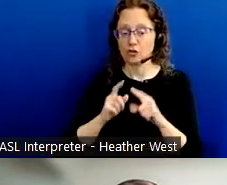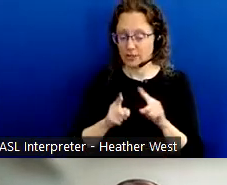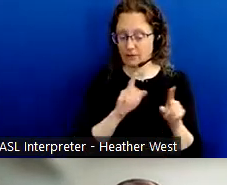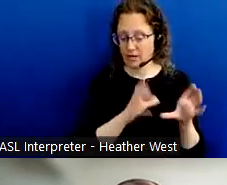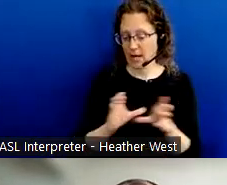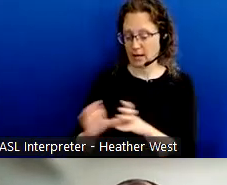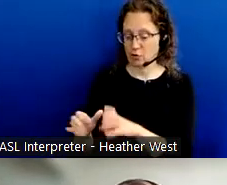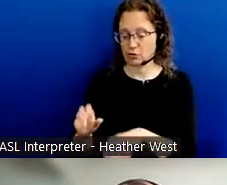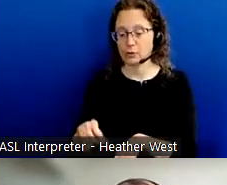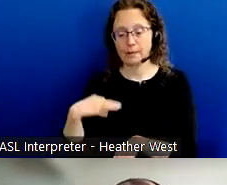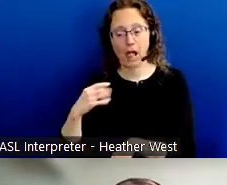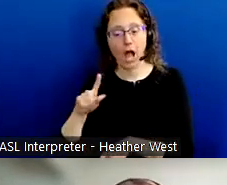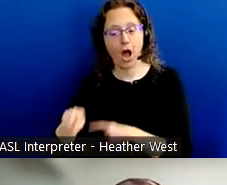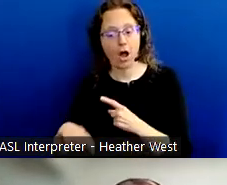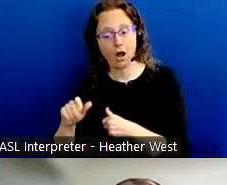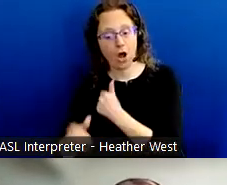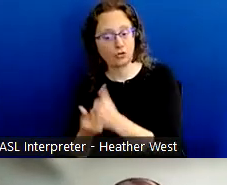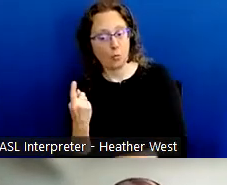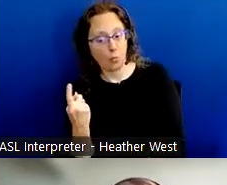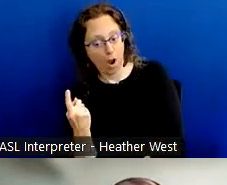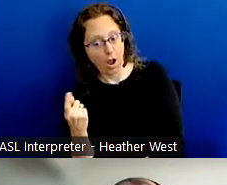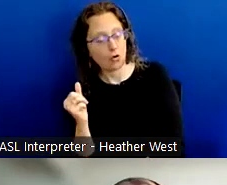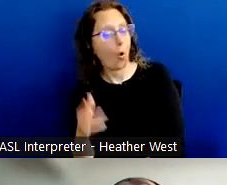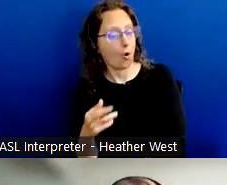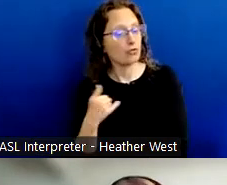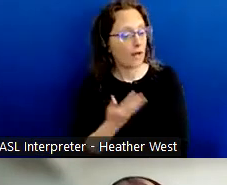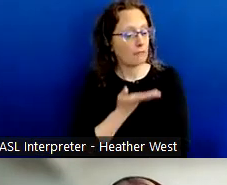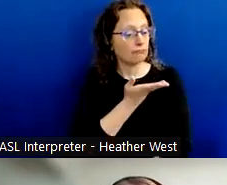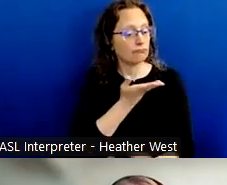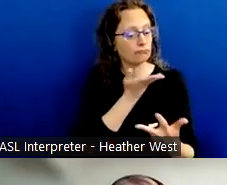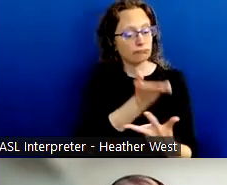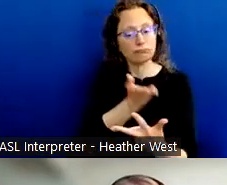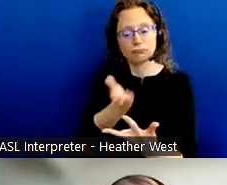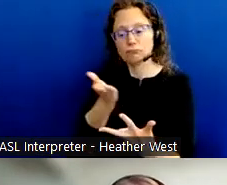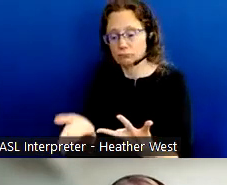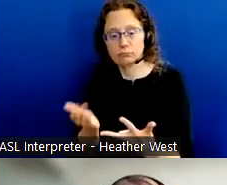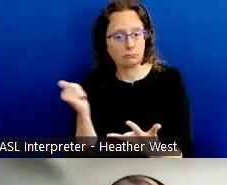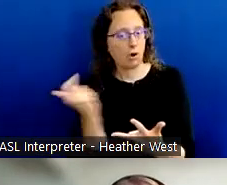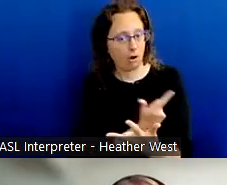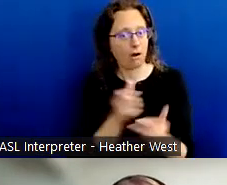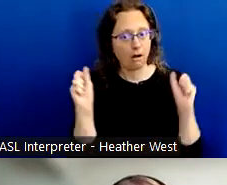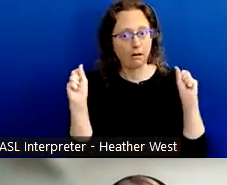apply to one, or you can submit multiple applications across the 3 categories.